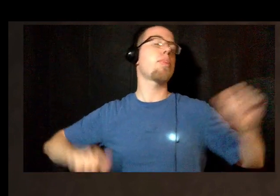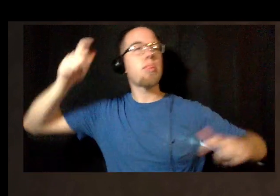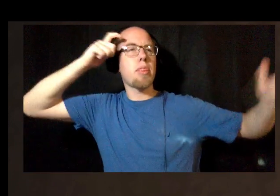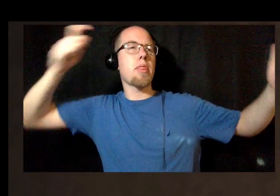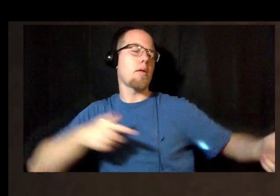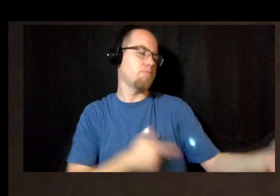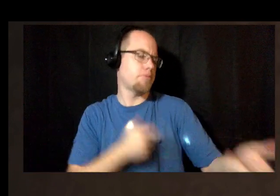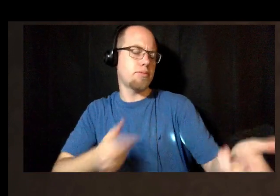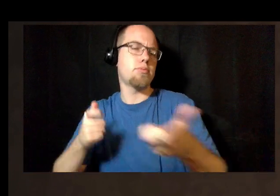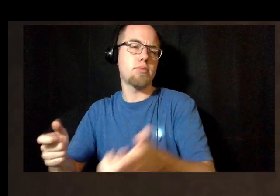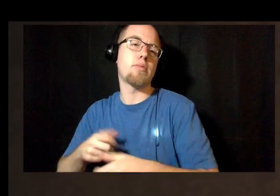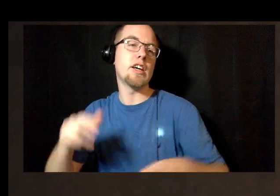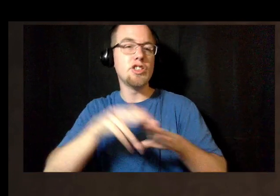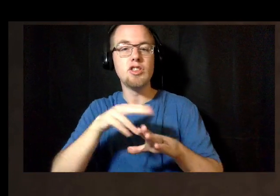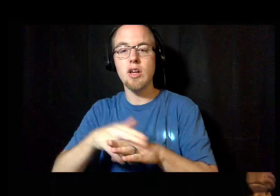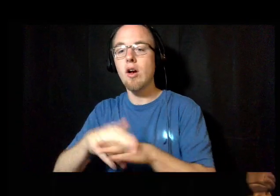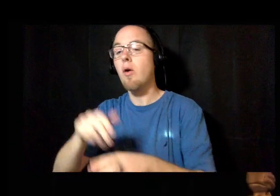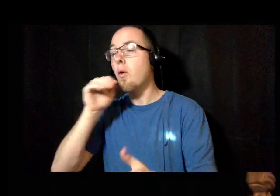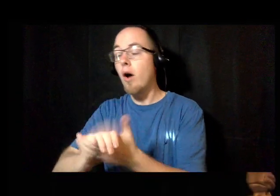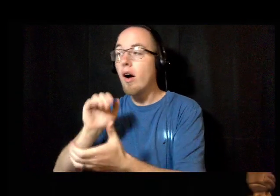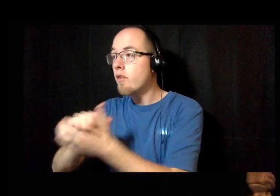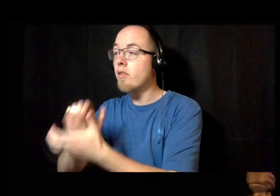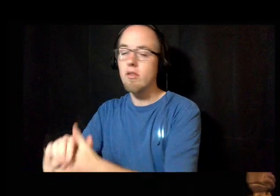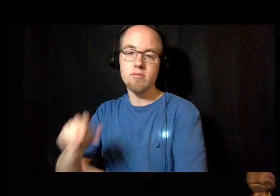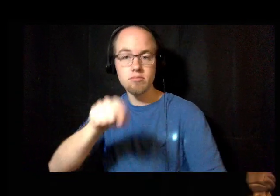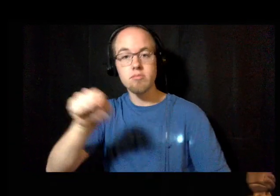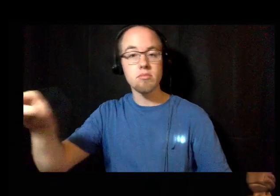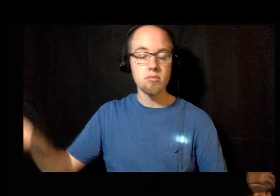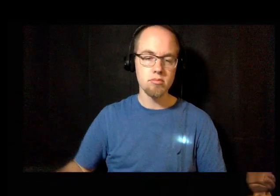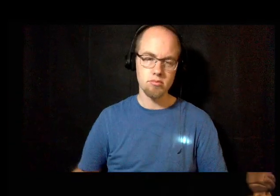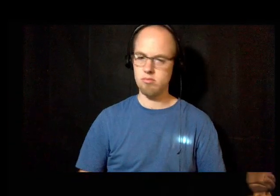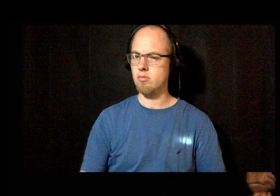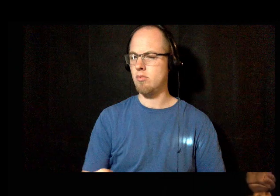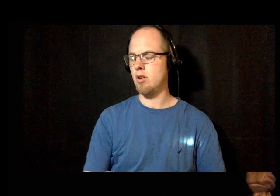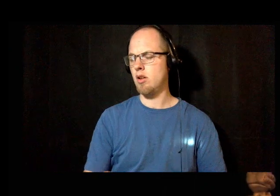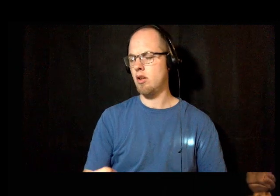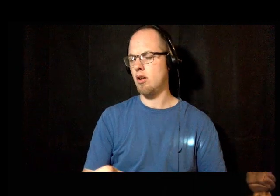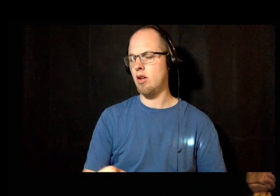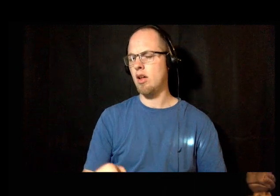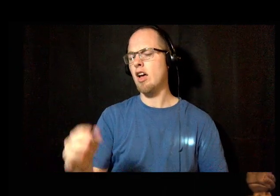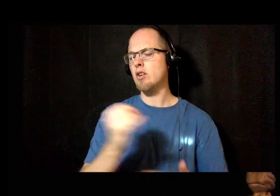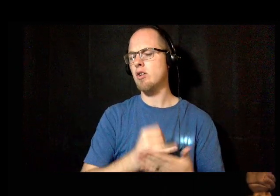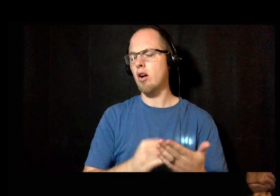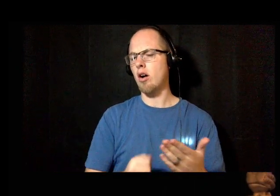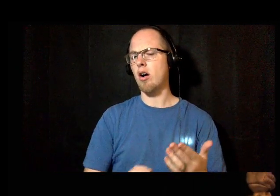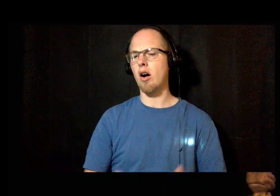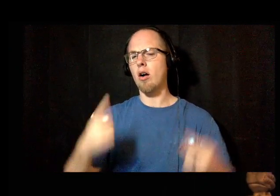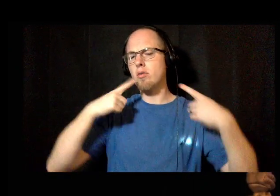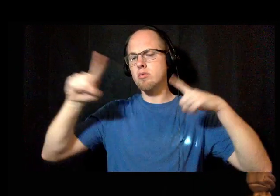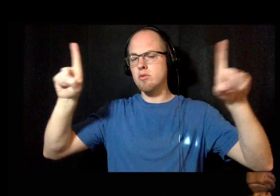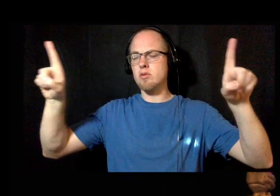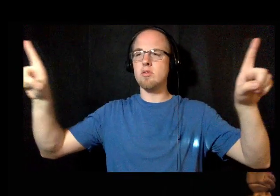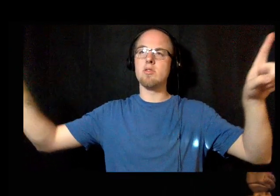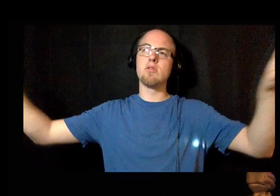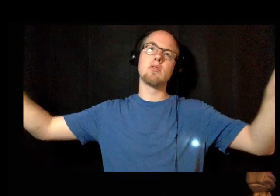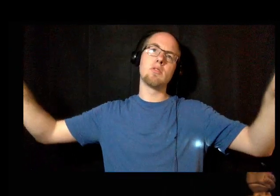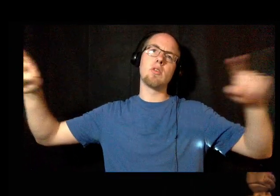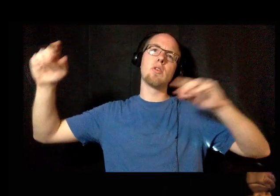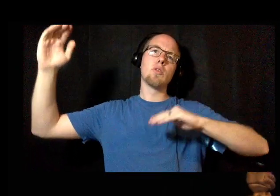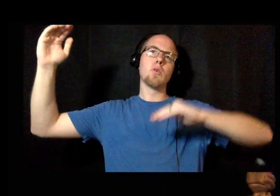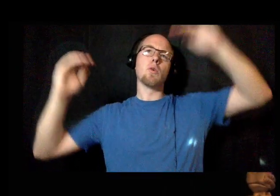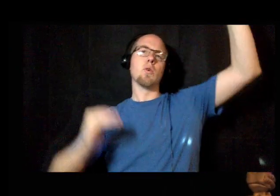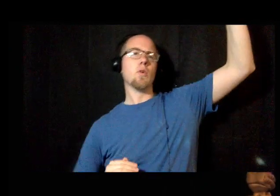shit and cheating on his multiple wives. Does his artistic legacy outshine his tactless and